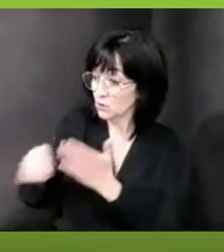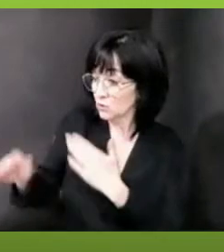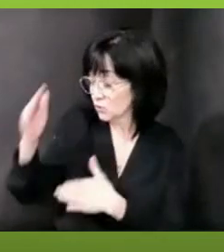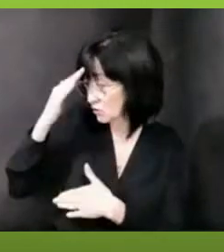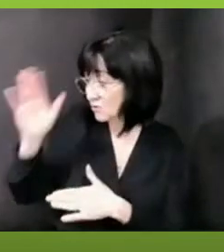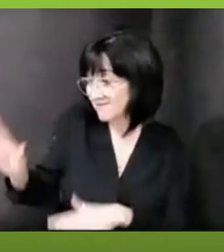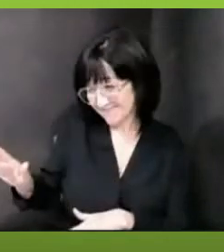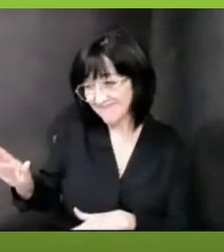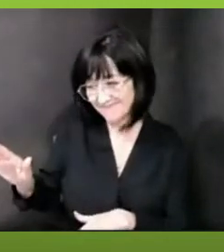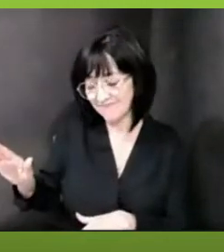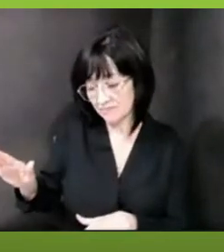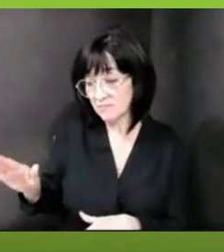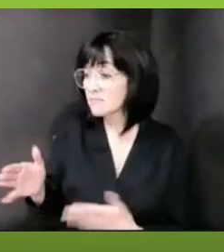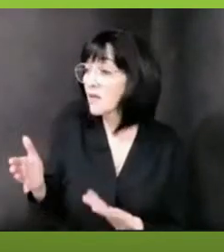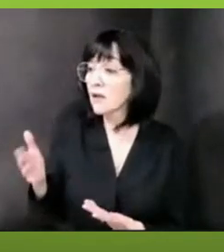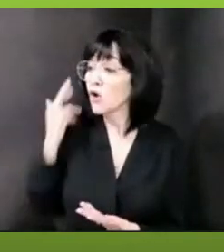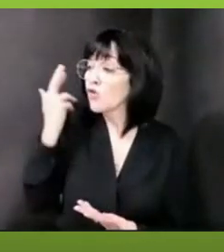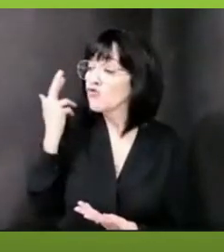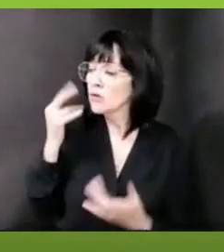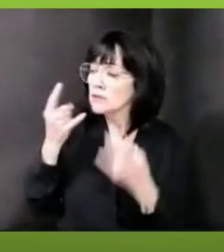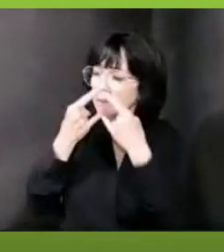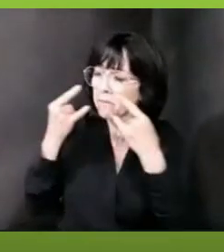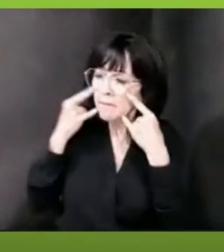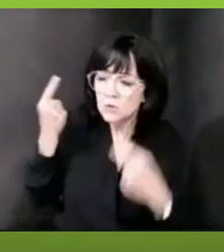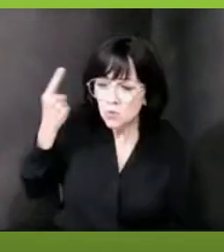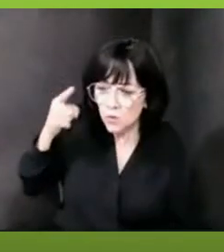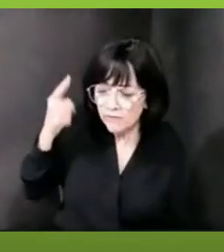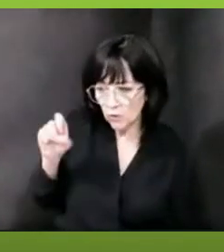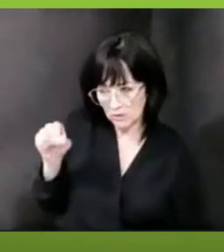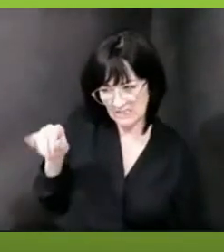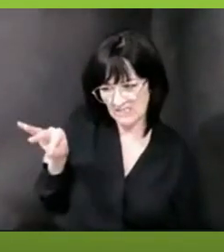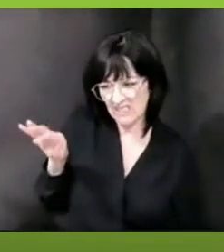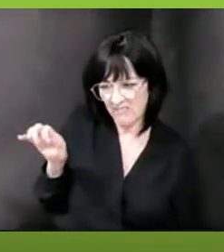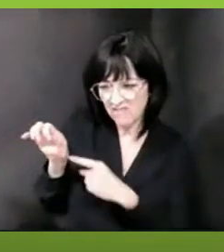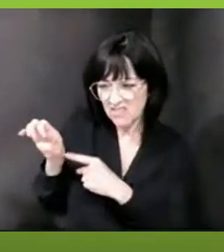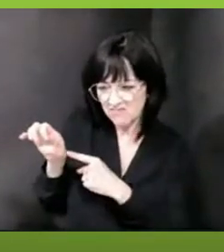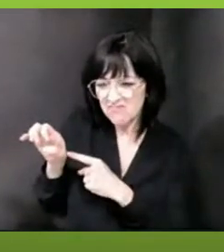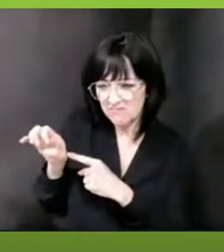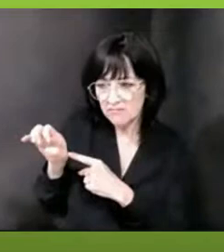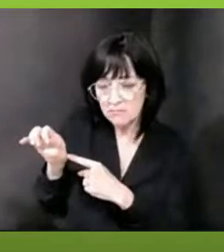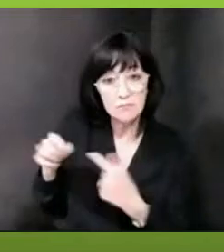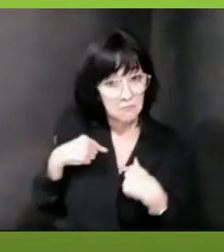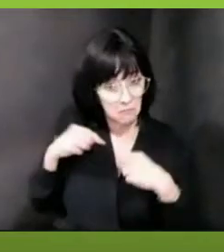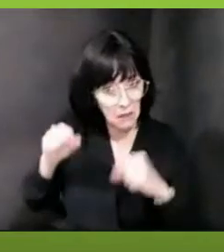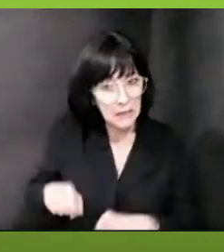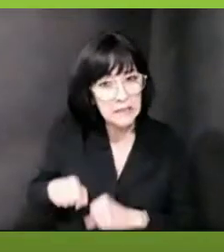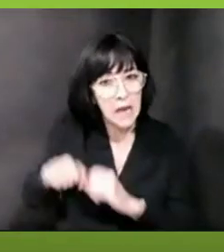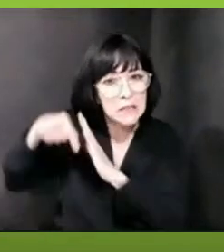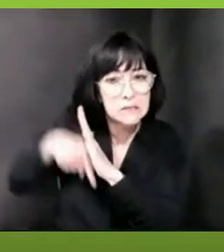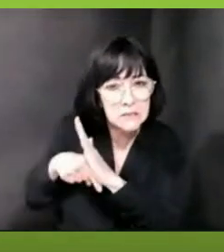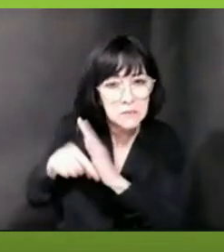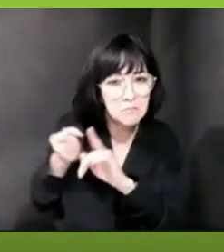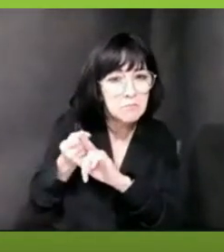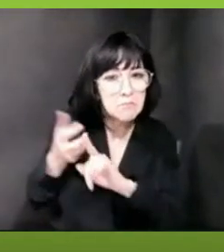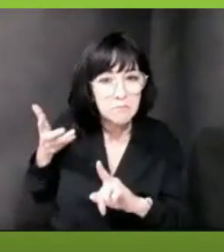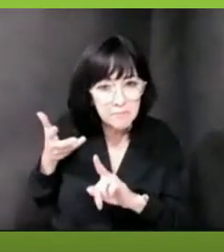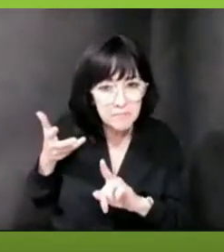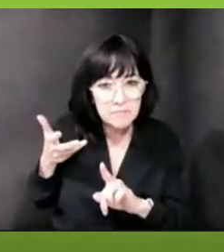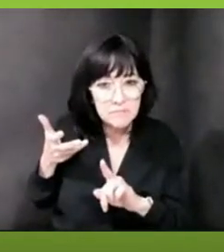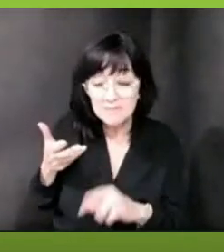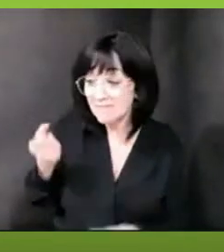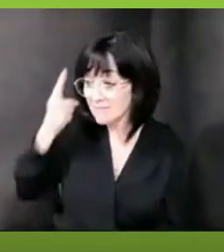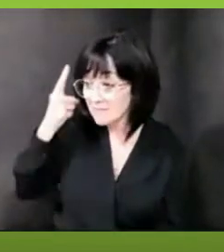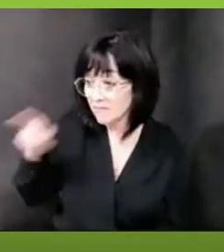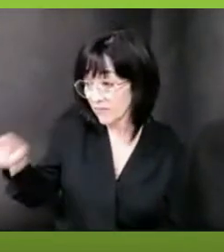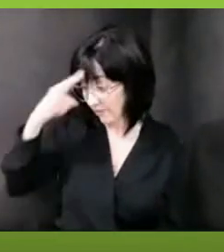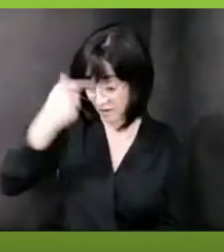we need you to be safe and we need others to be safe. And then we can even go further with that. We can say, we can work on being selfless,